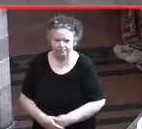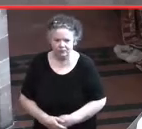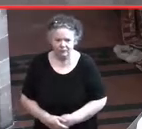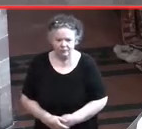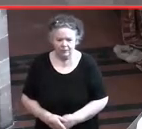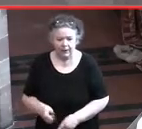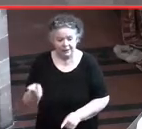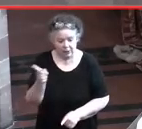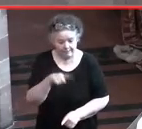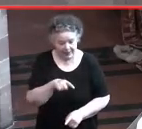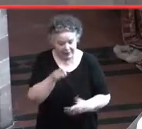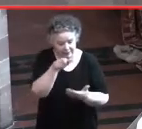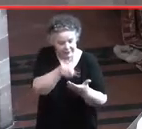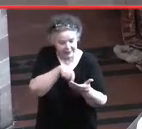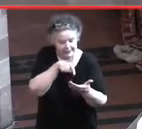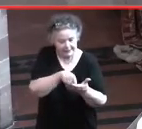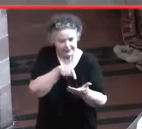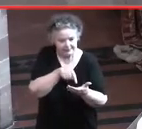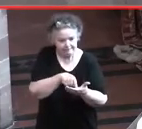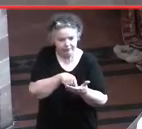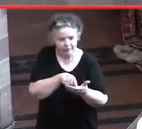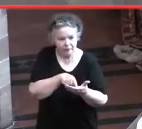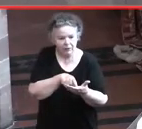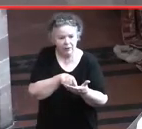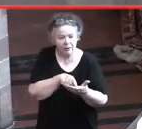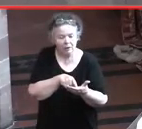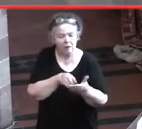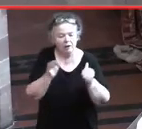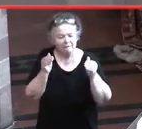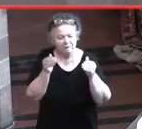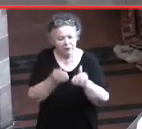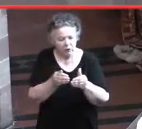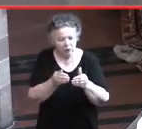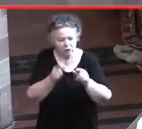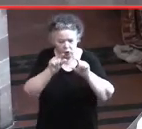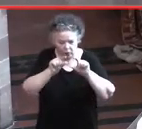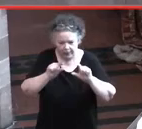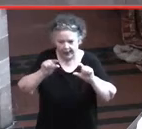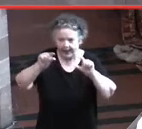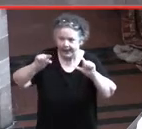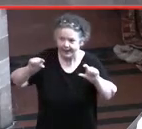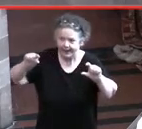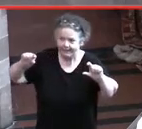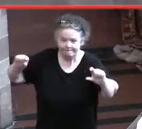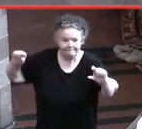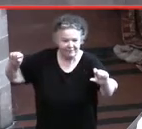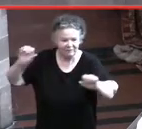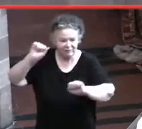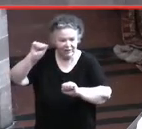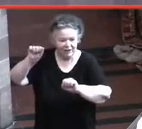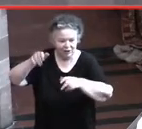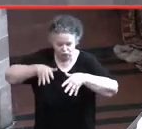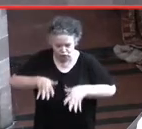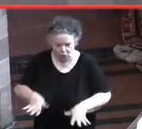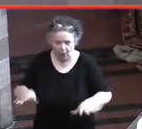So back to the text. We're going to focus on the hem of his robe for a moment.